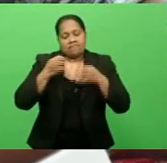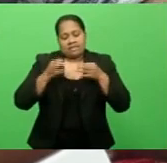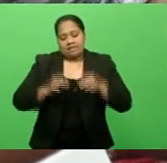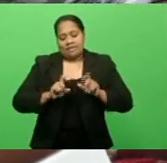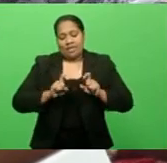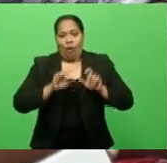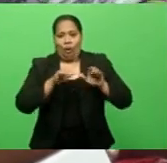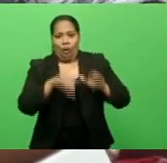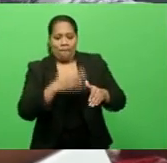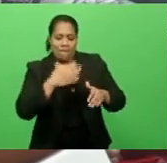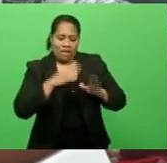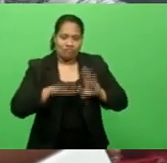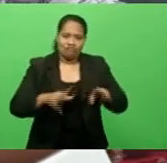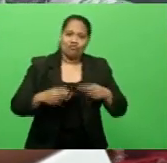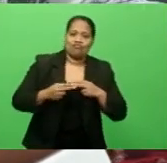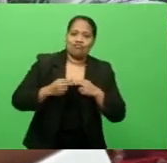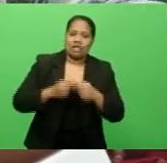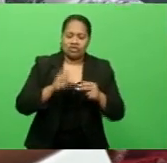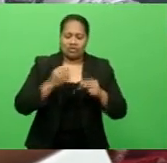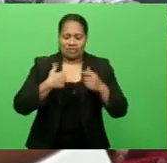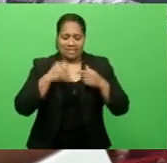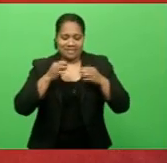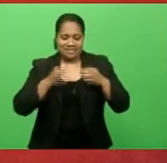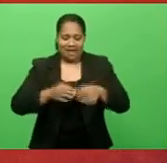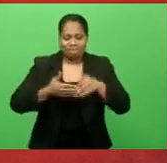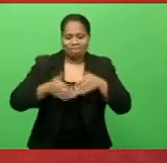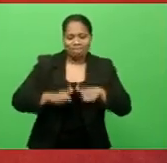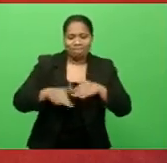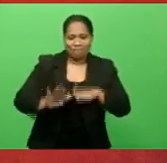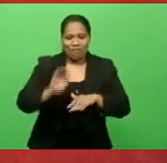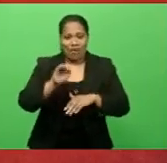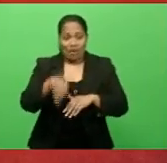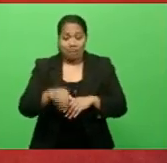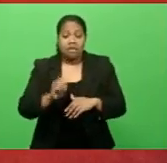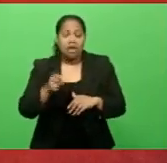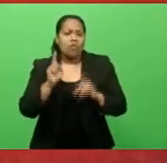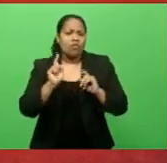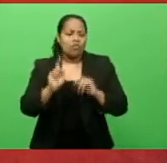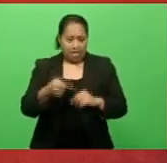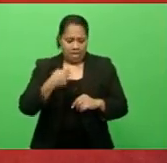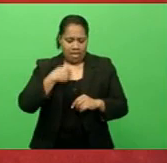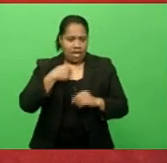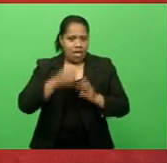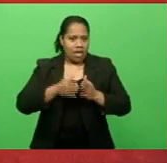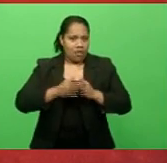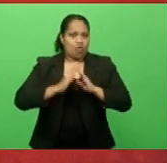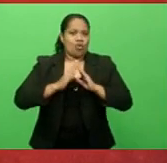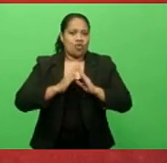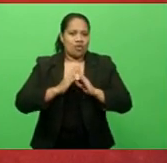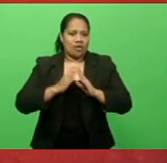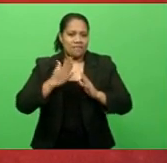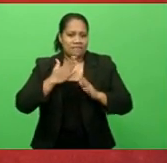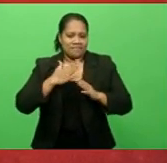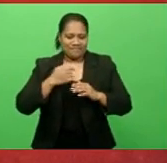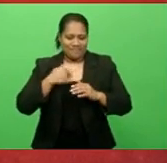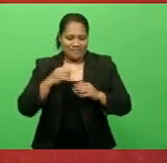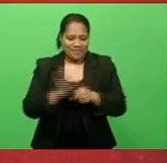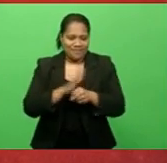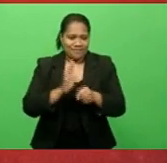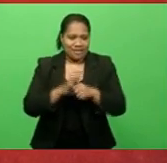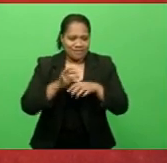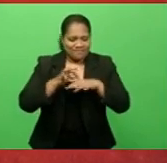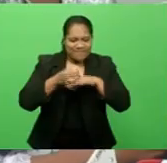my own sewing business, and that's when I established the Vivono Creations, where I make jewelries, earrings,